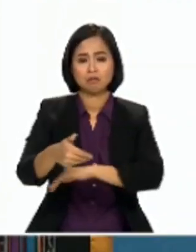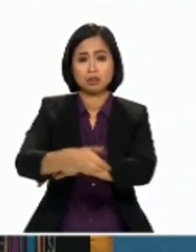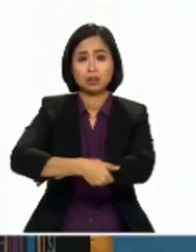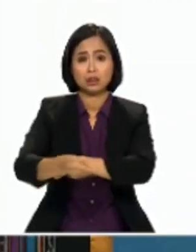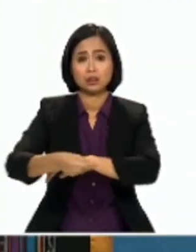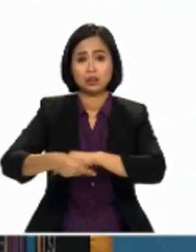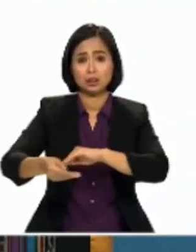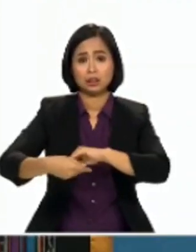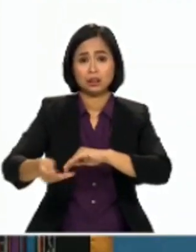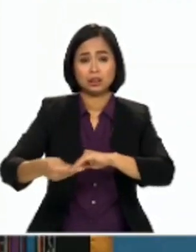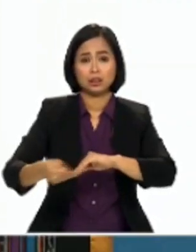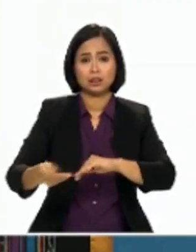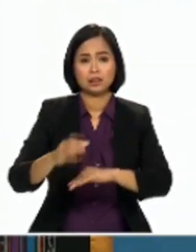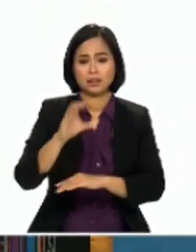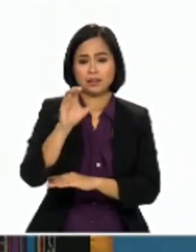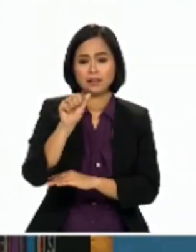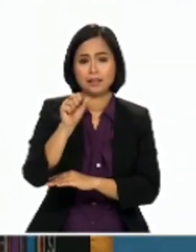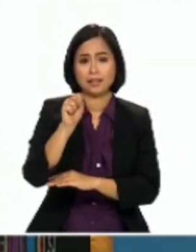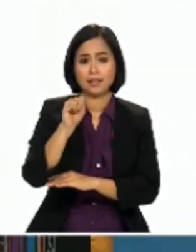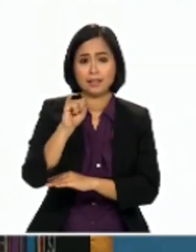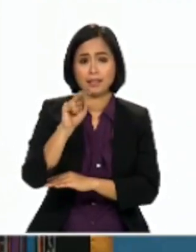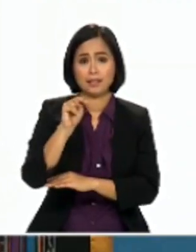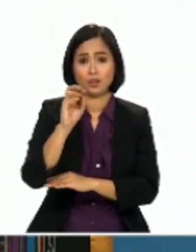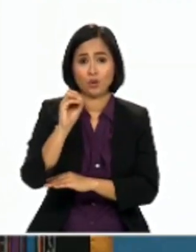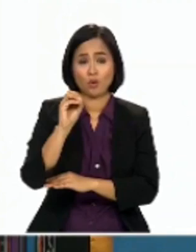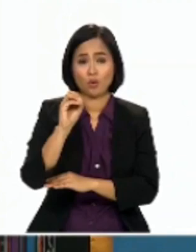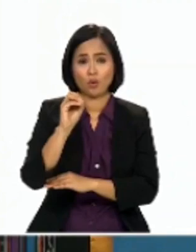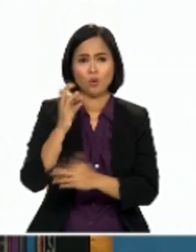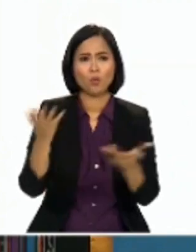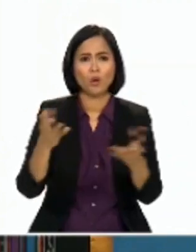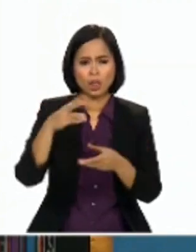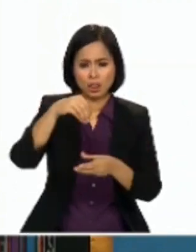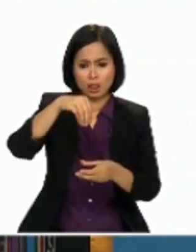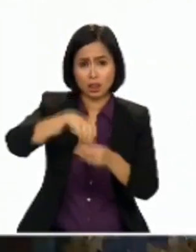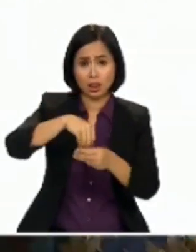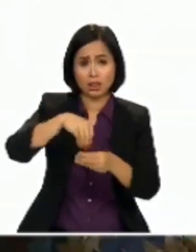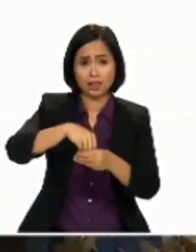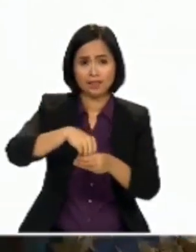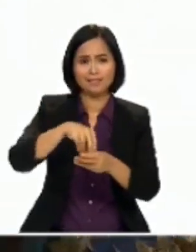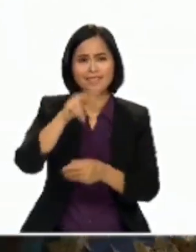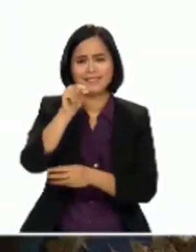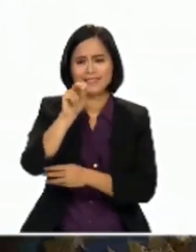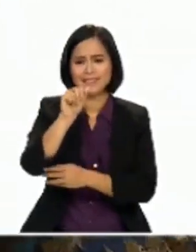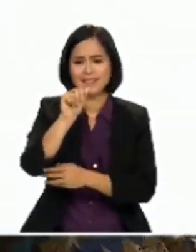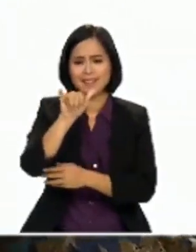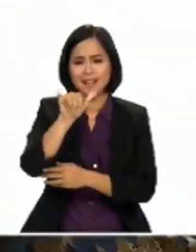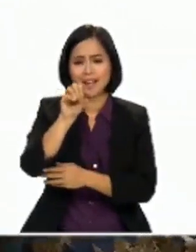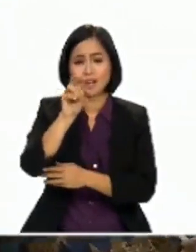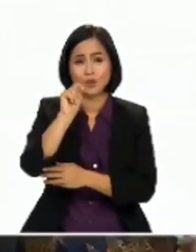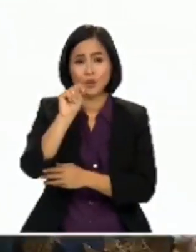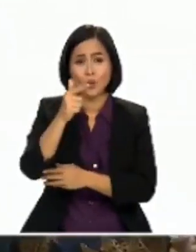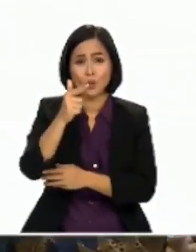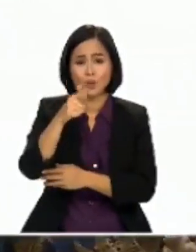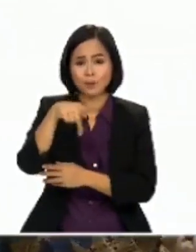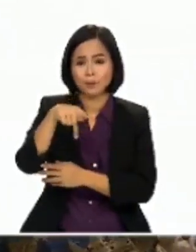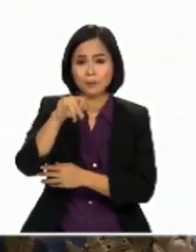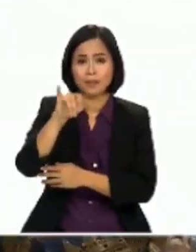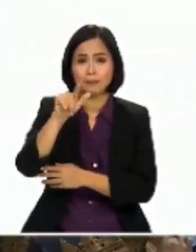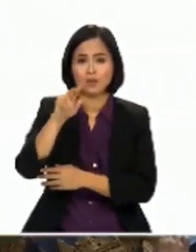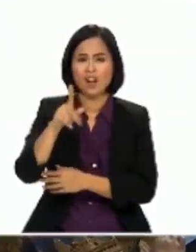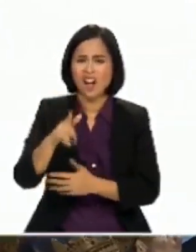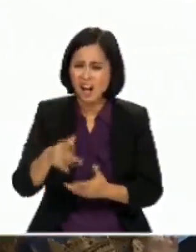to be erected there inside denying Filipino. Kaya ako